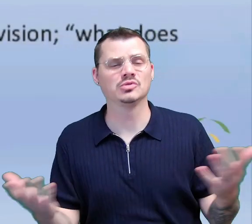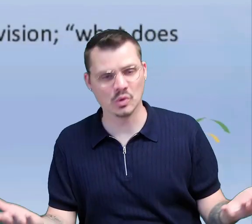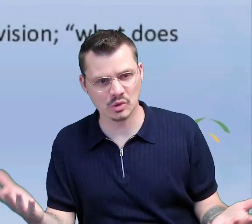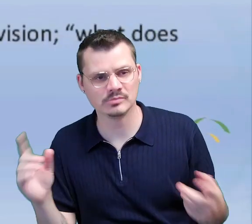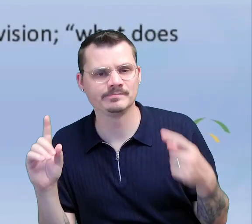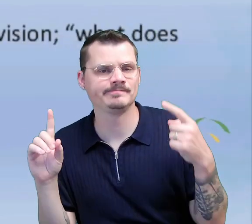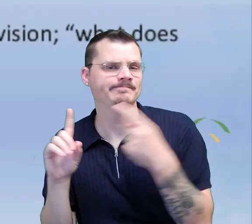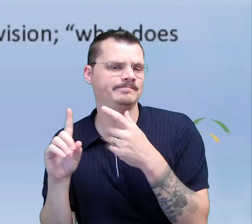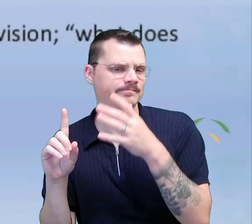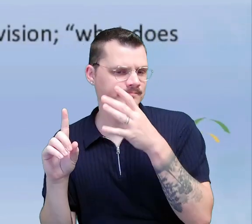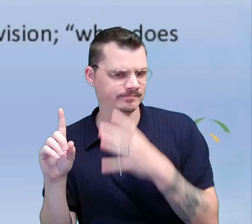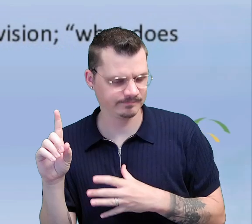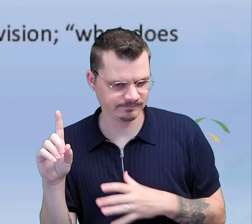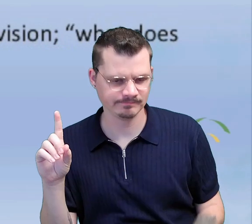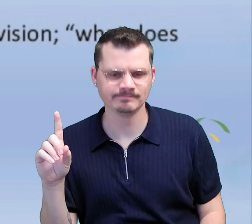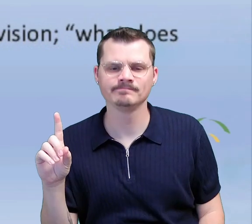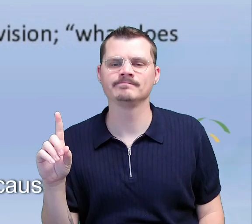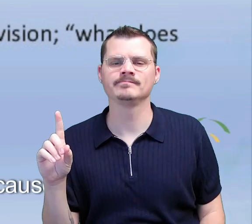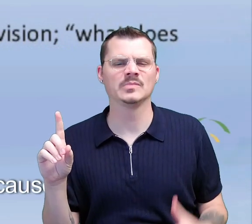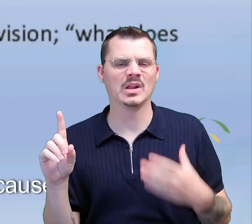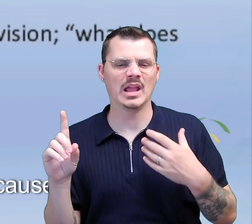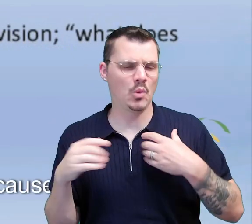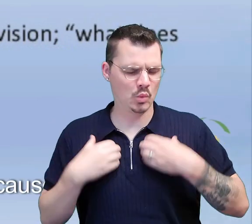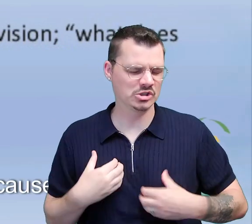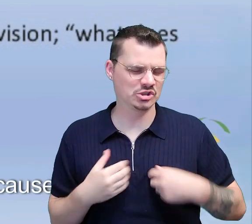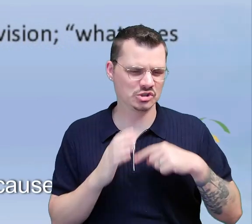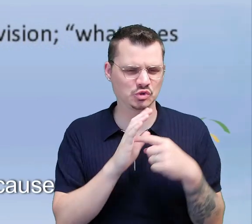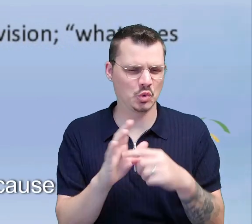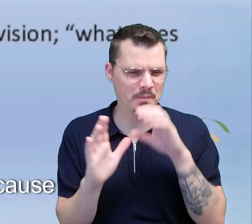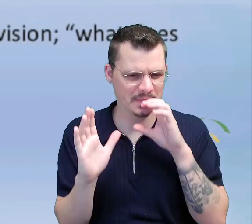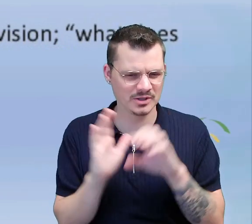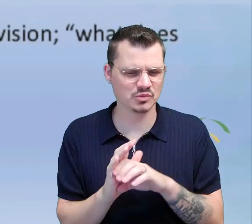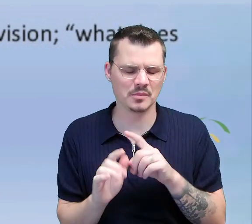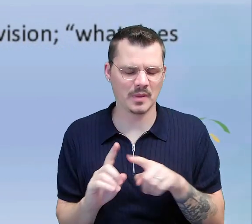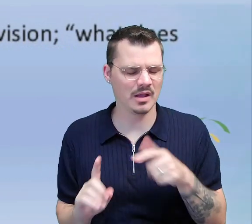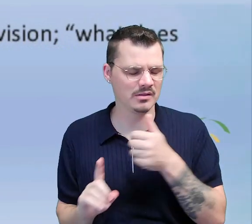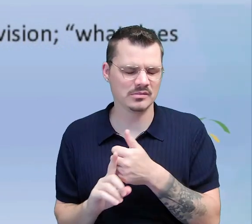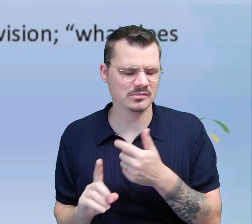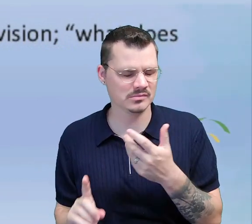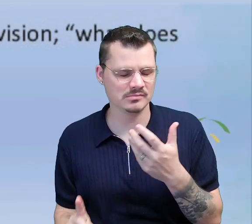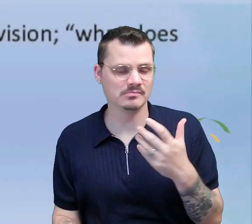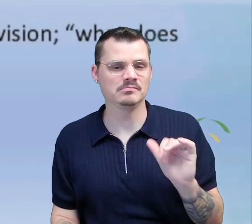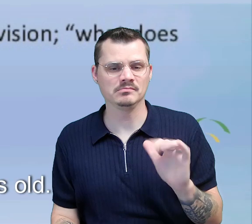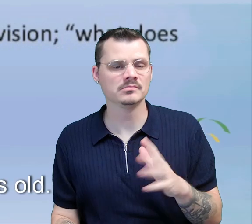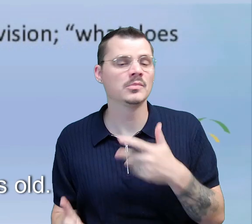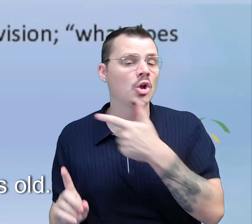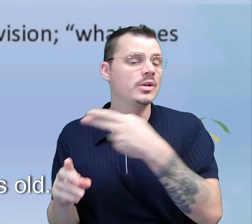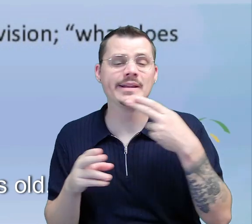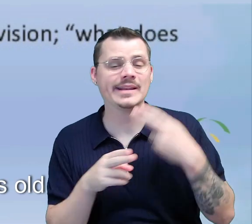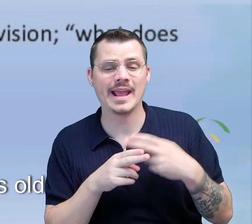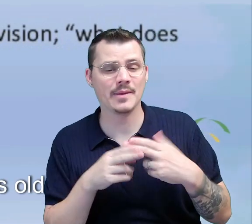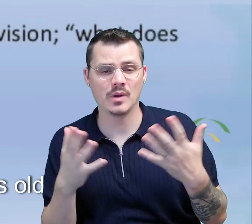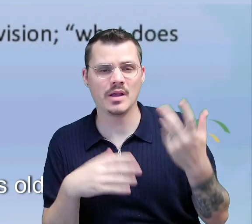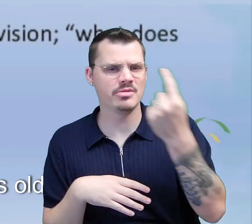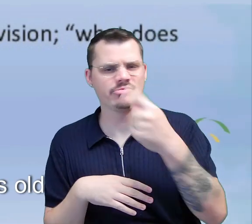So there's this gal. I wish I could show you her picture because she's just remarkable to look at. Her nickname